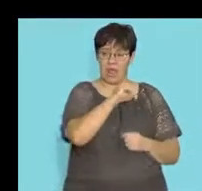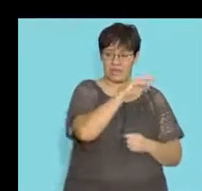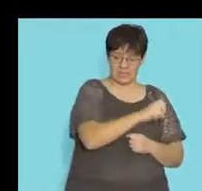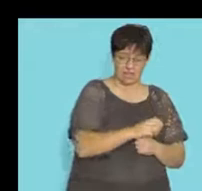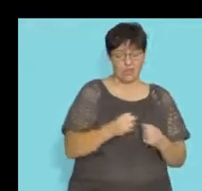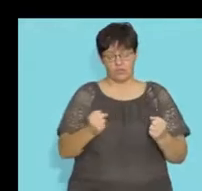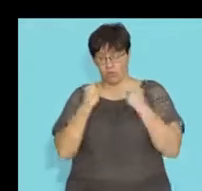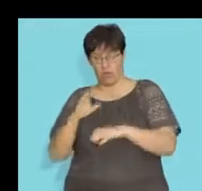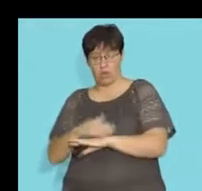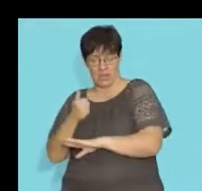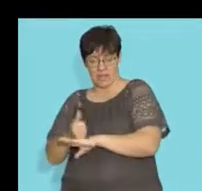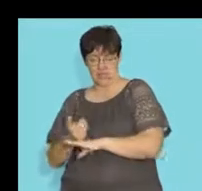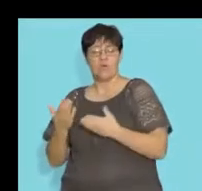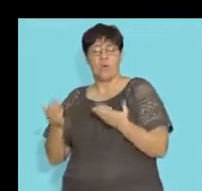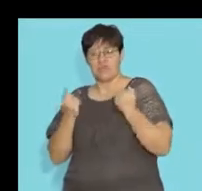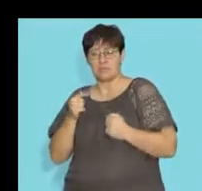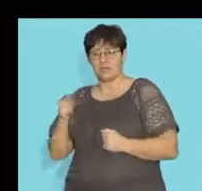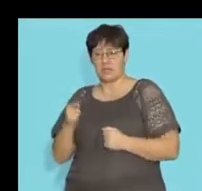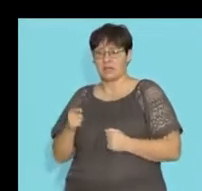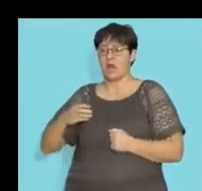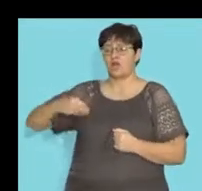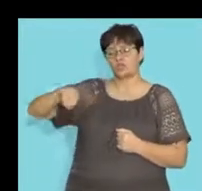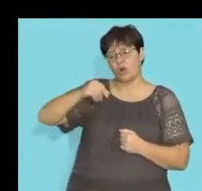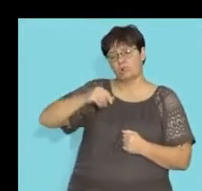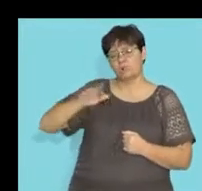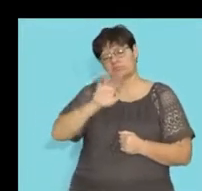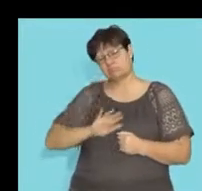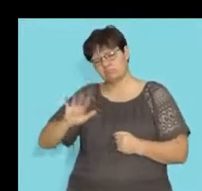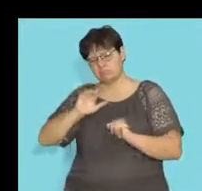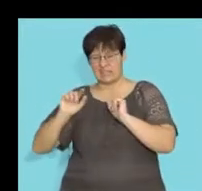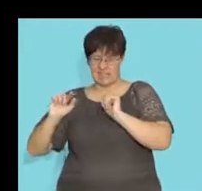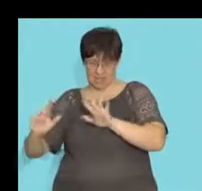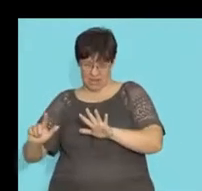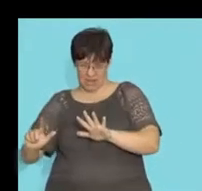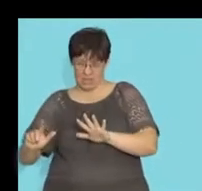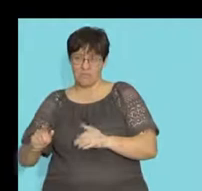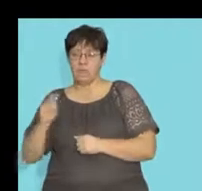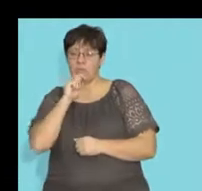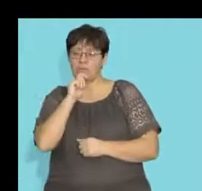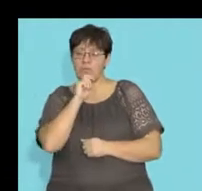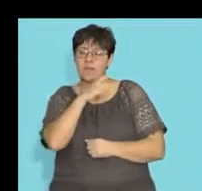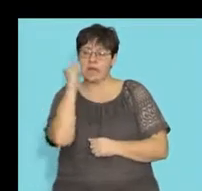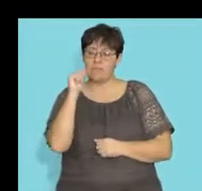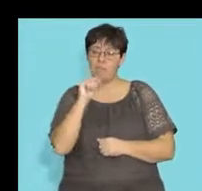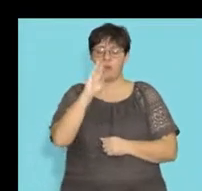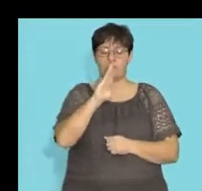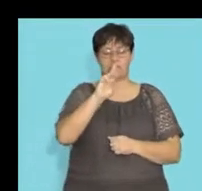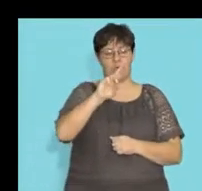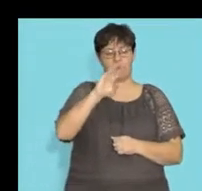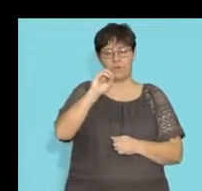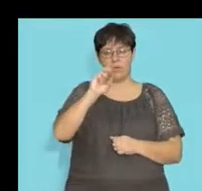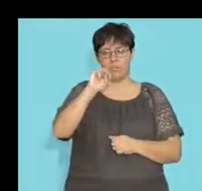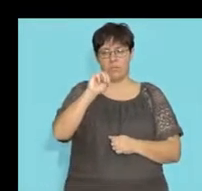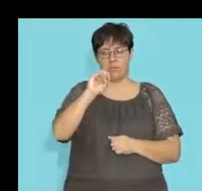strong acid and a strong base, and we expect that the salt will be more or less 7, then we must use an indicator that